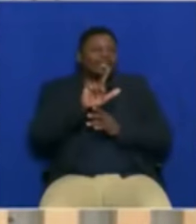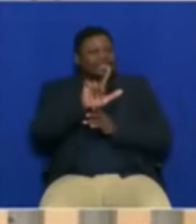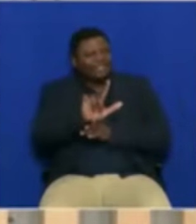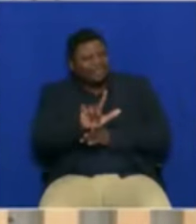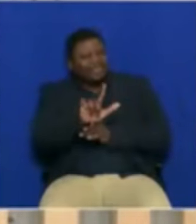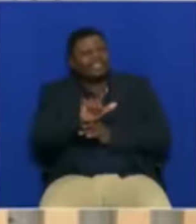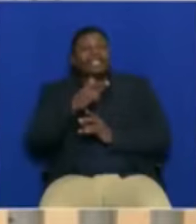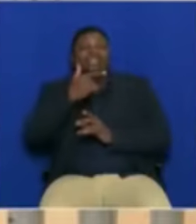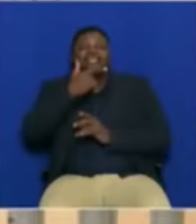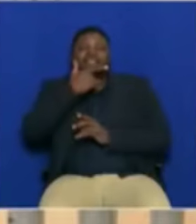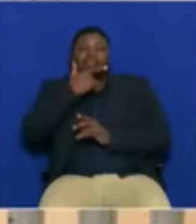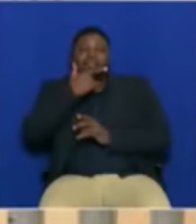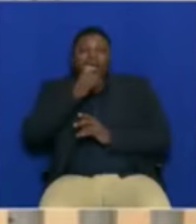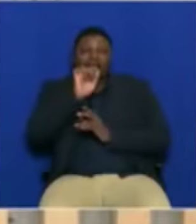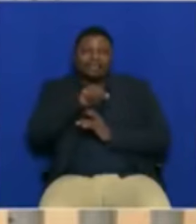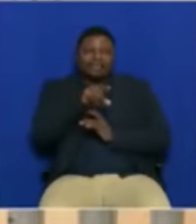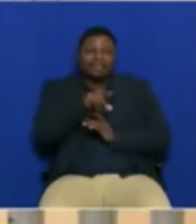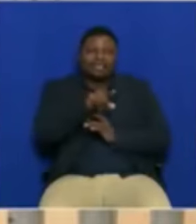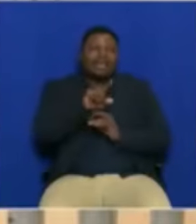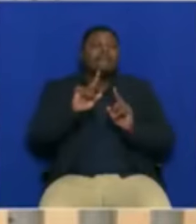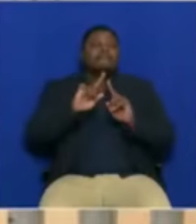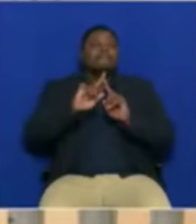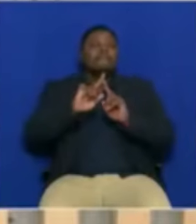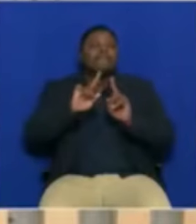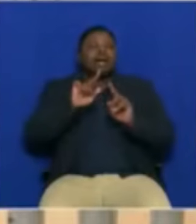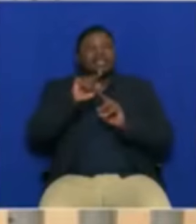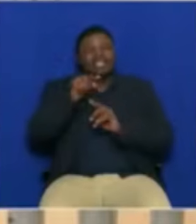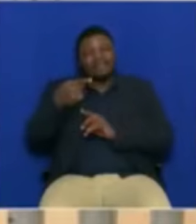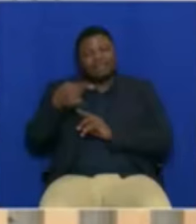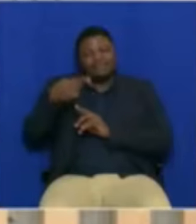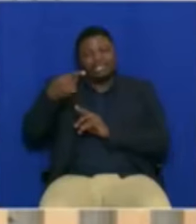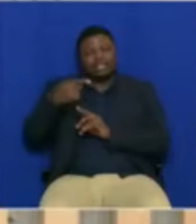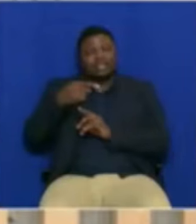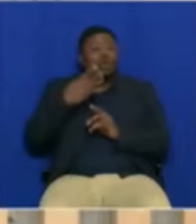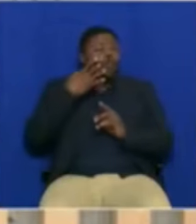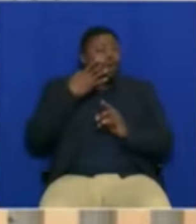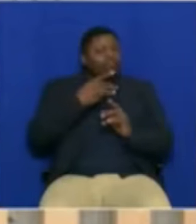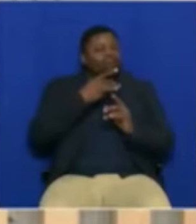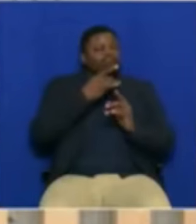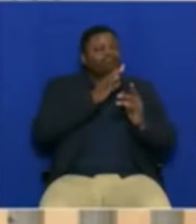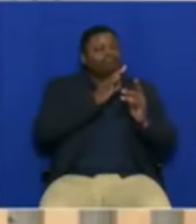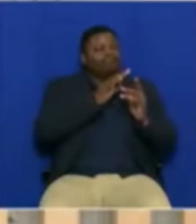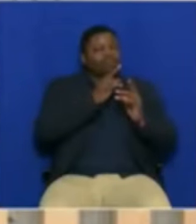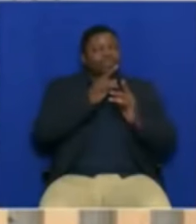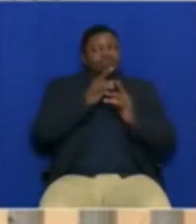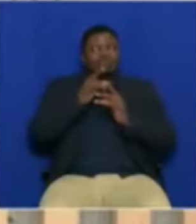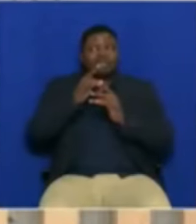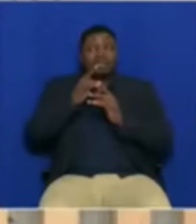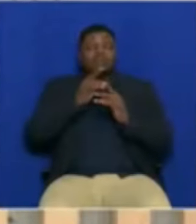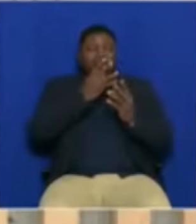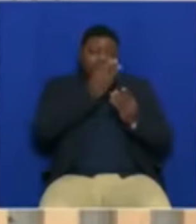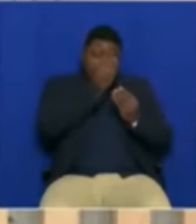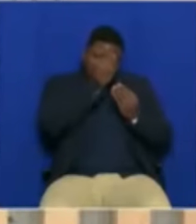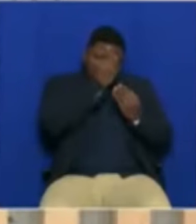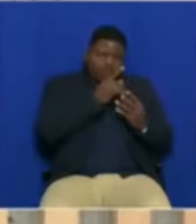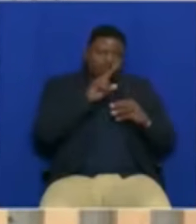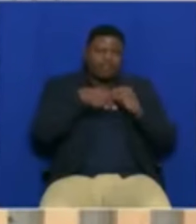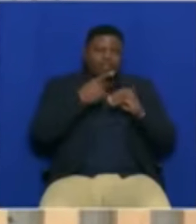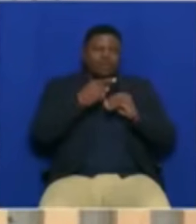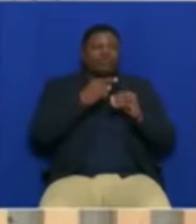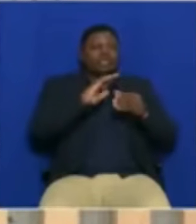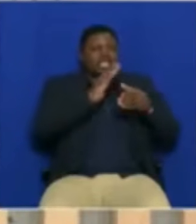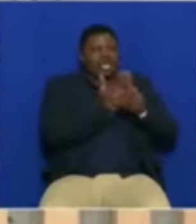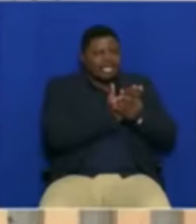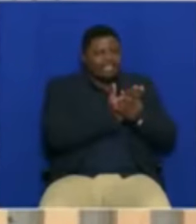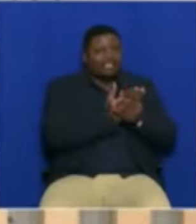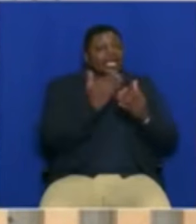What is the very first step you take once you are briefed? And when? In the briefing, we